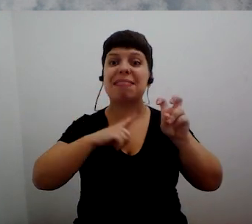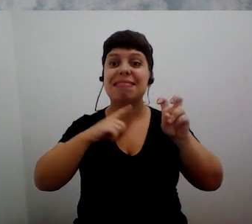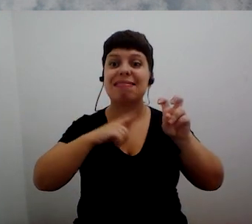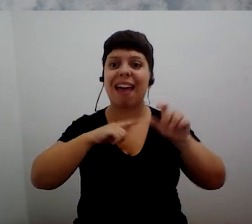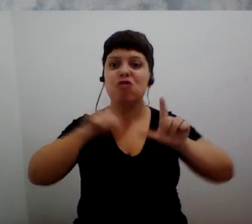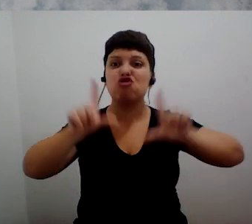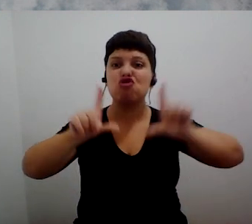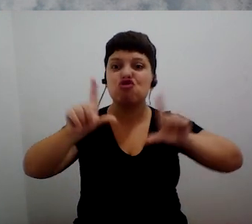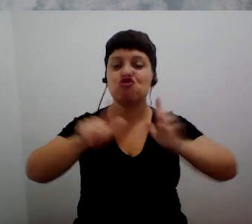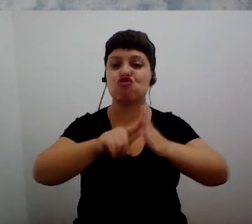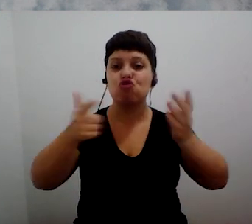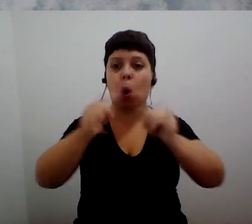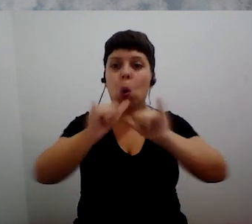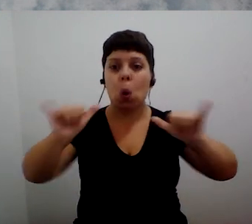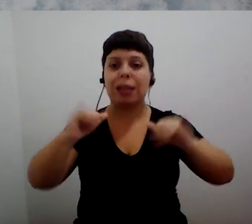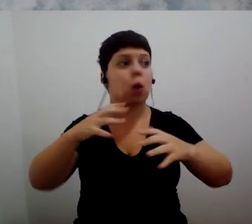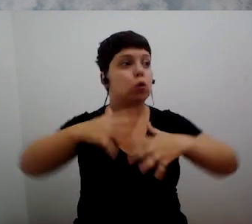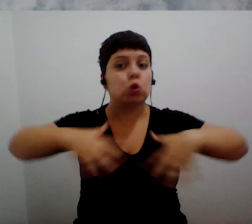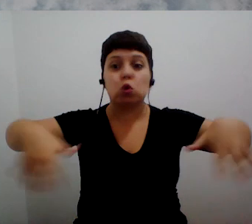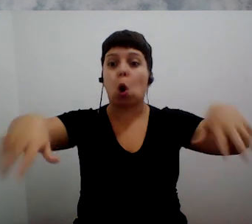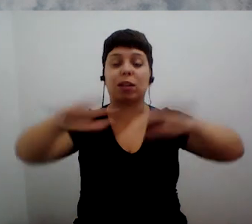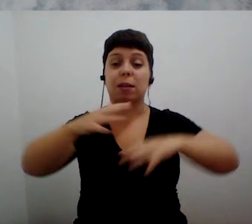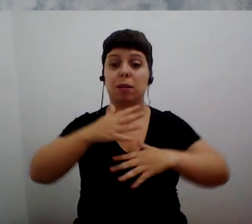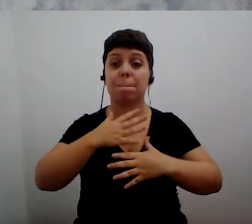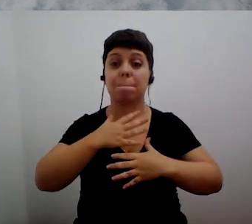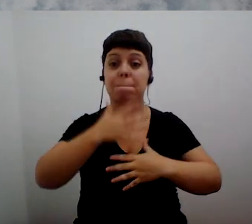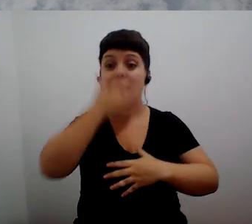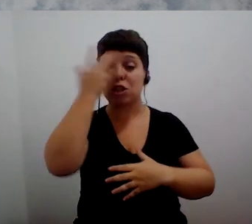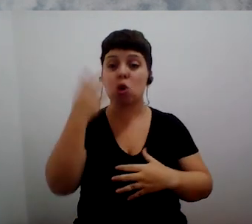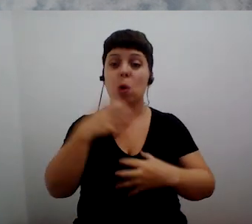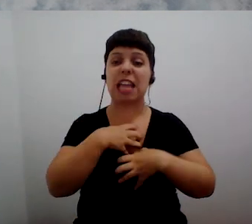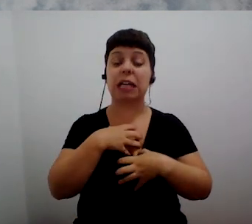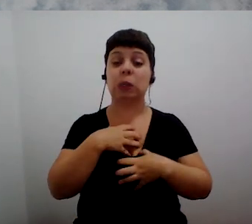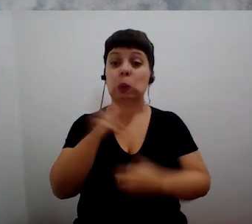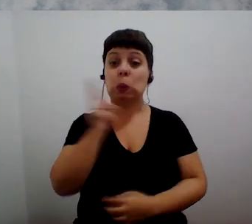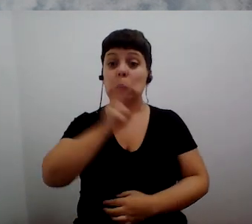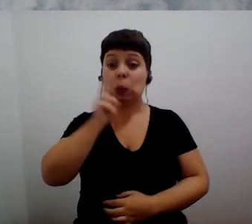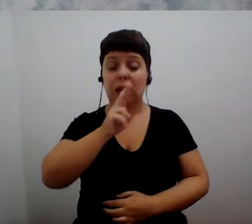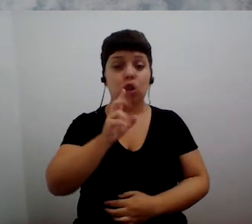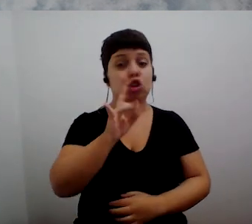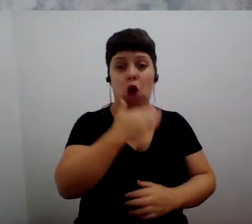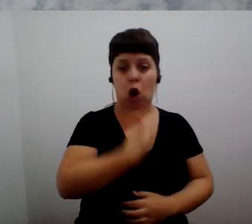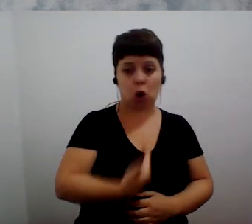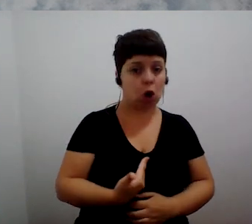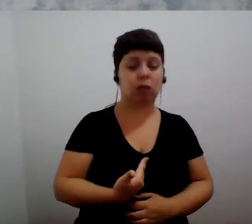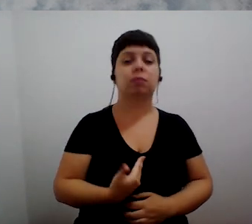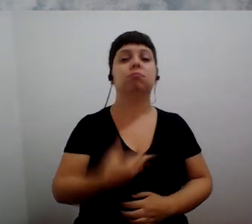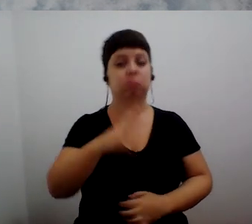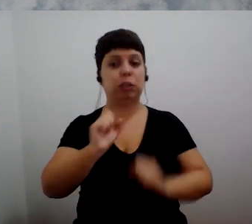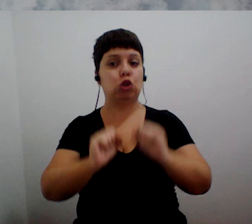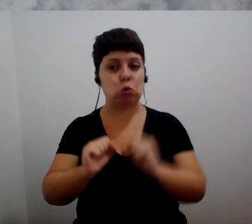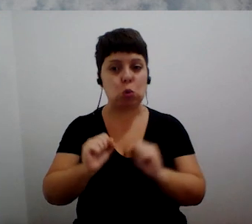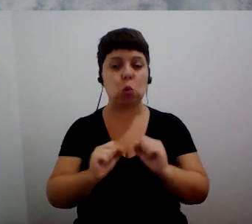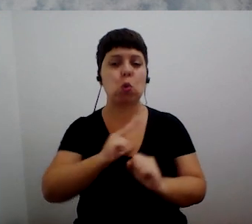for all of us to act, not only states, but the private sector and the citizens. And we are learning with technology